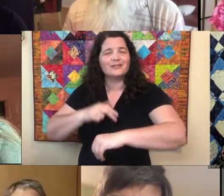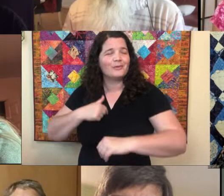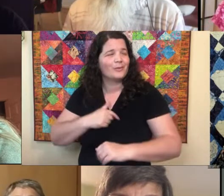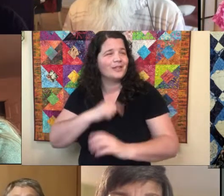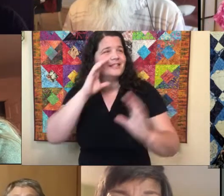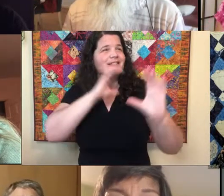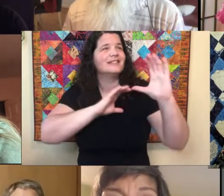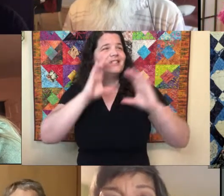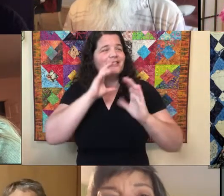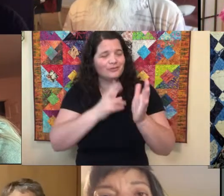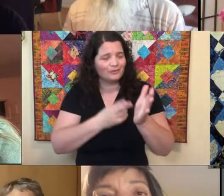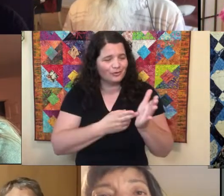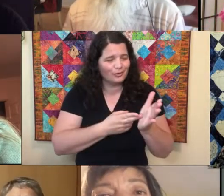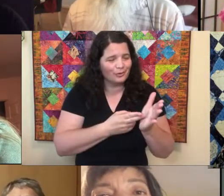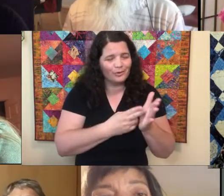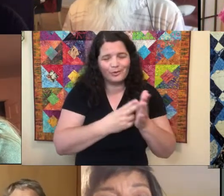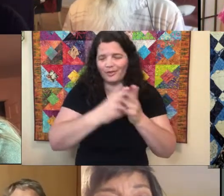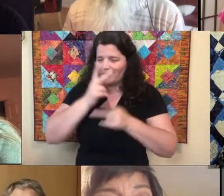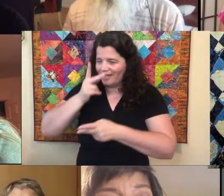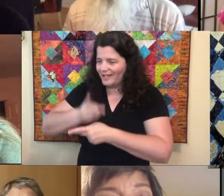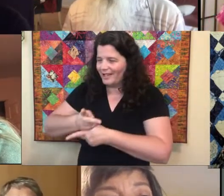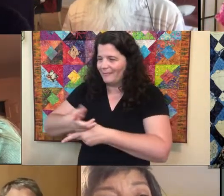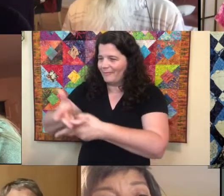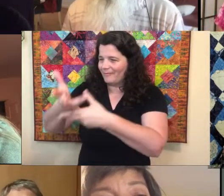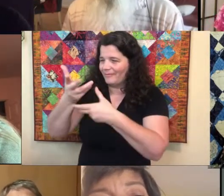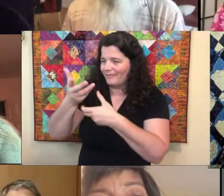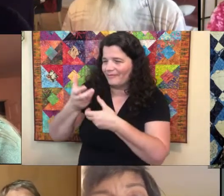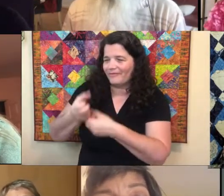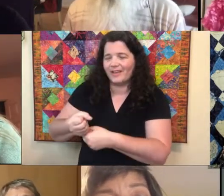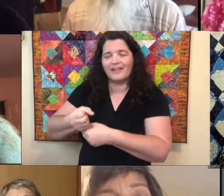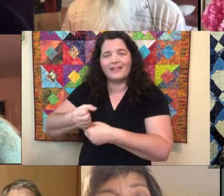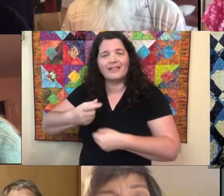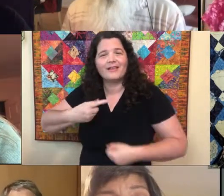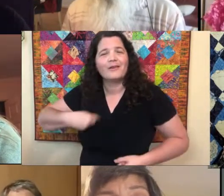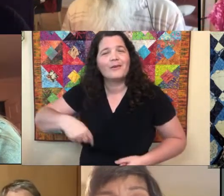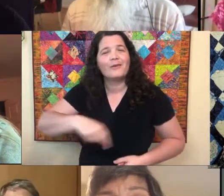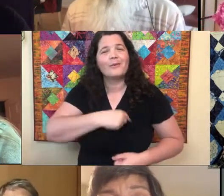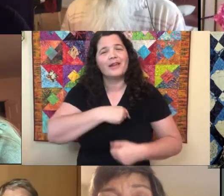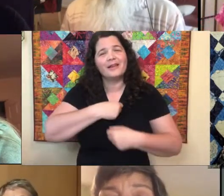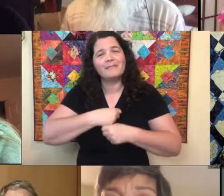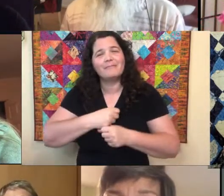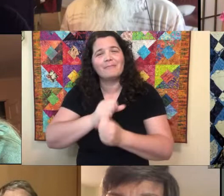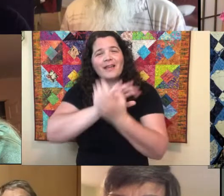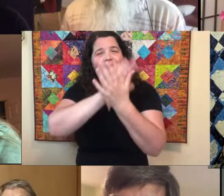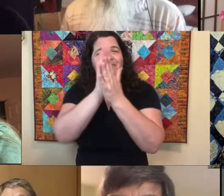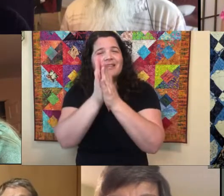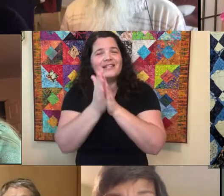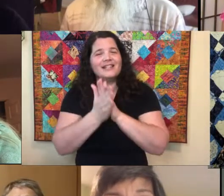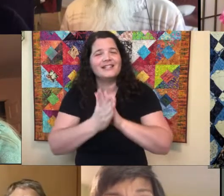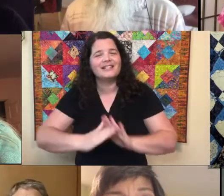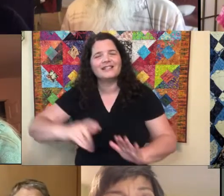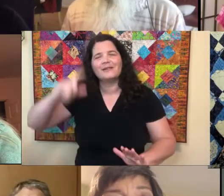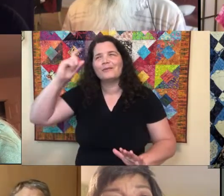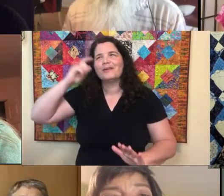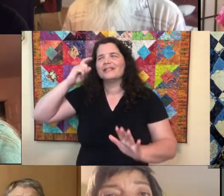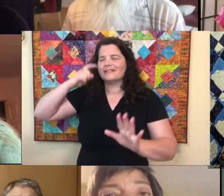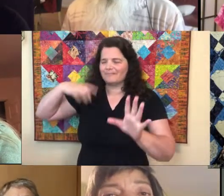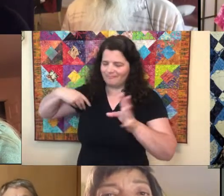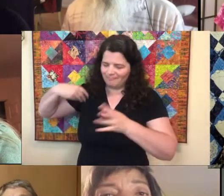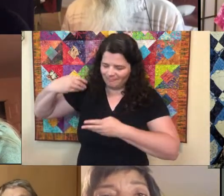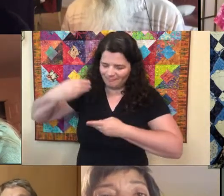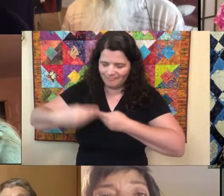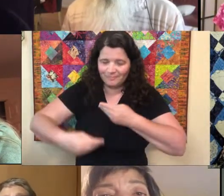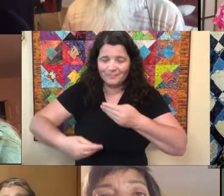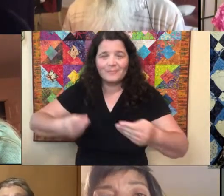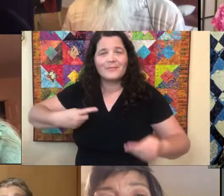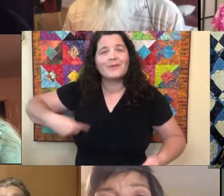Seekers of truth and keepers of faith. We are makers of peace and the wisdom of